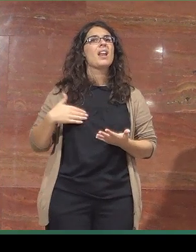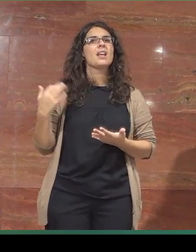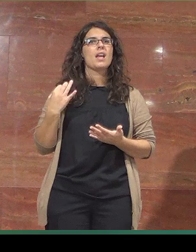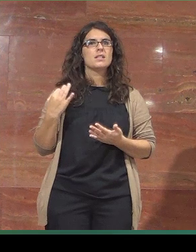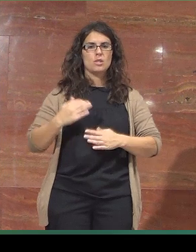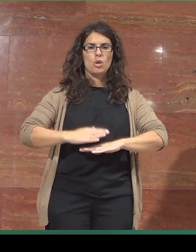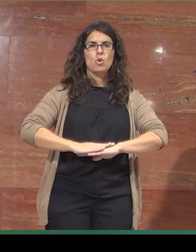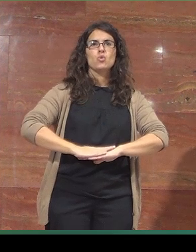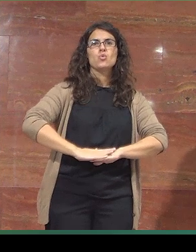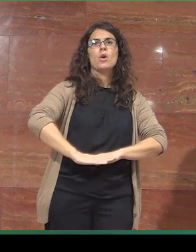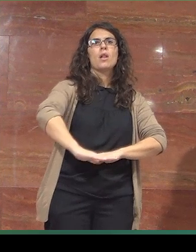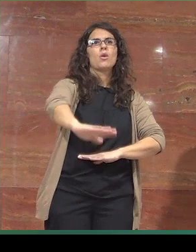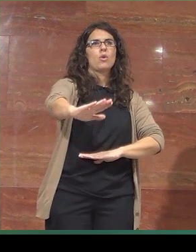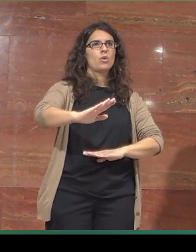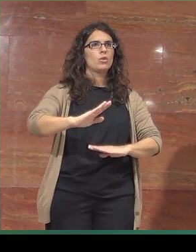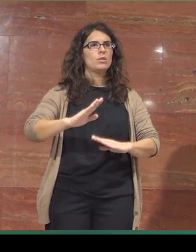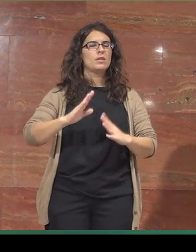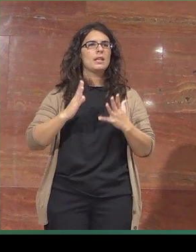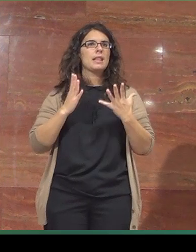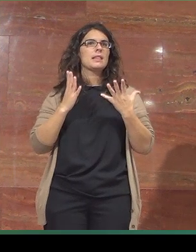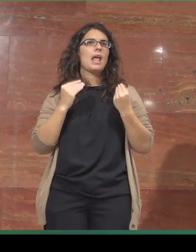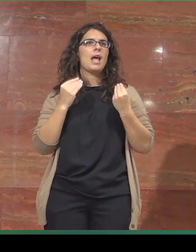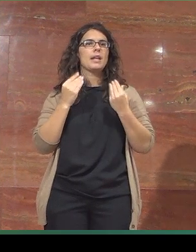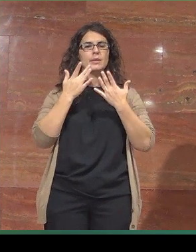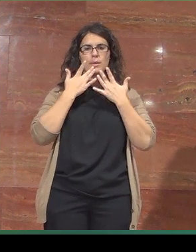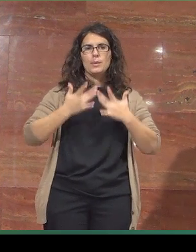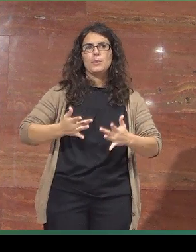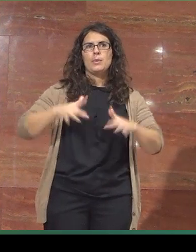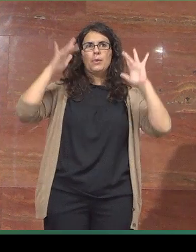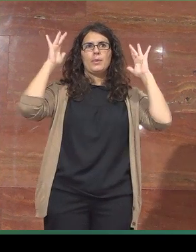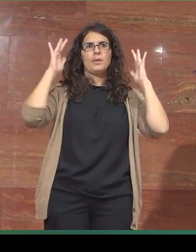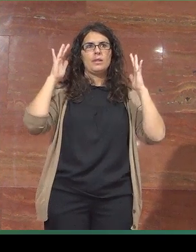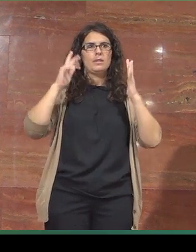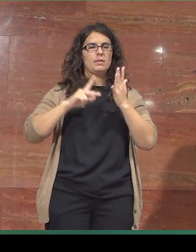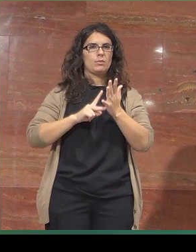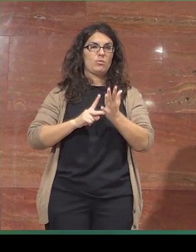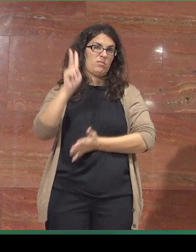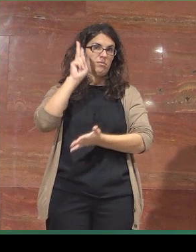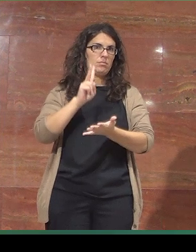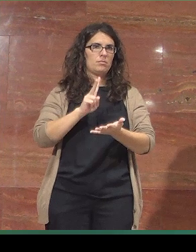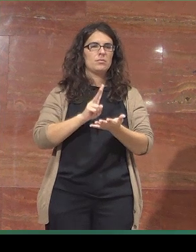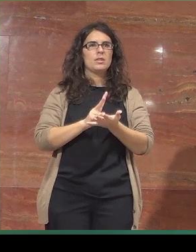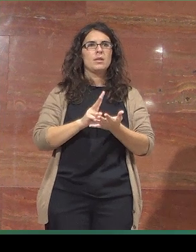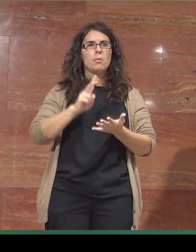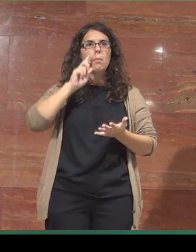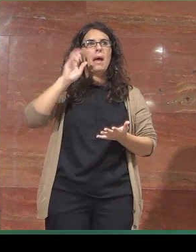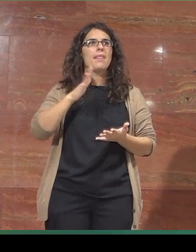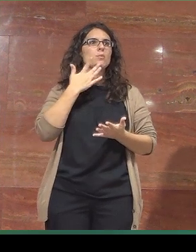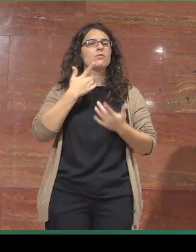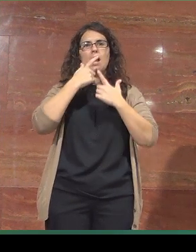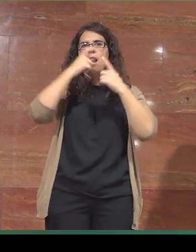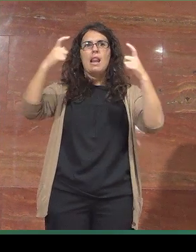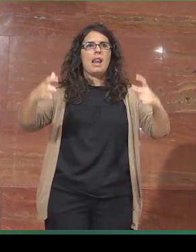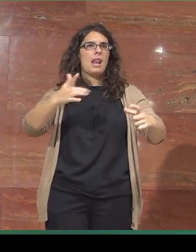those surfaces. People like me who wear high heels, you think all the time you're going to slip and fall. Anybody